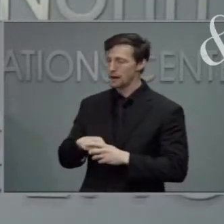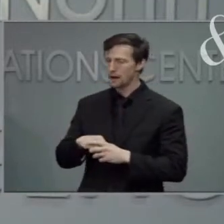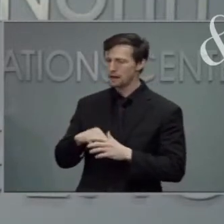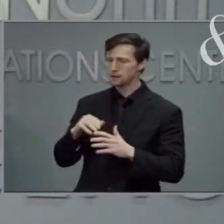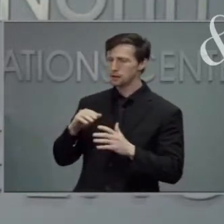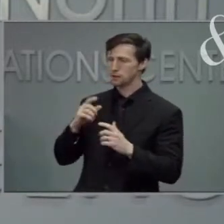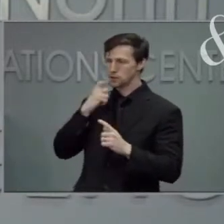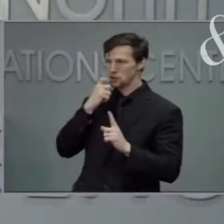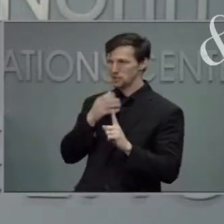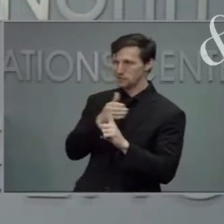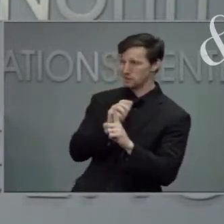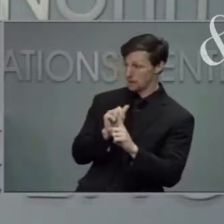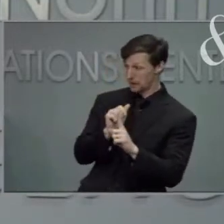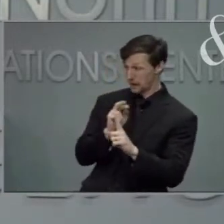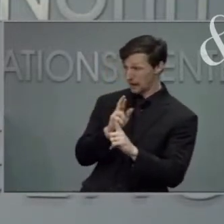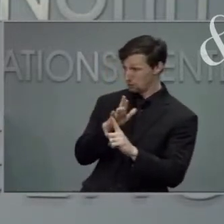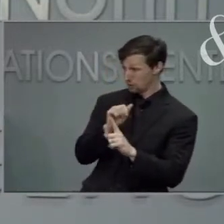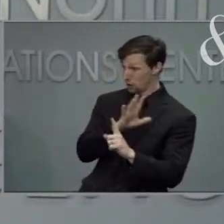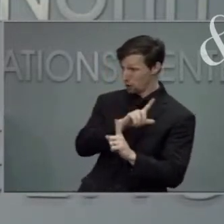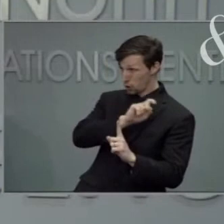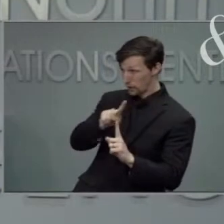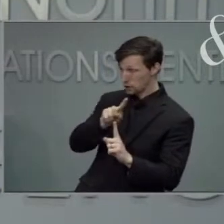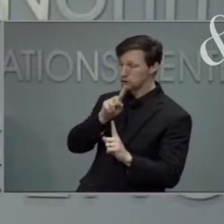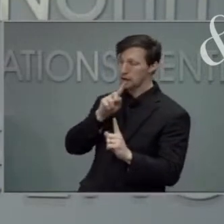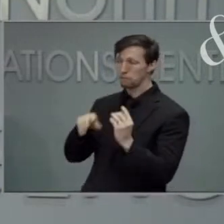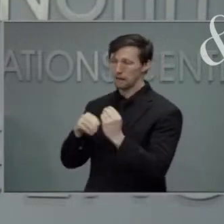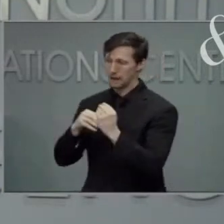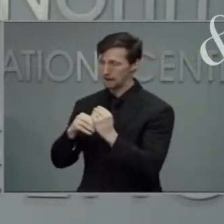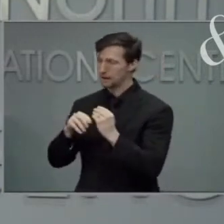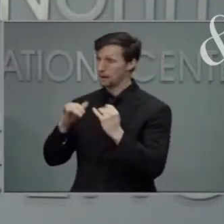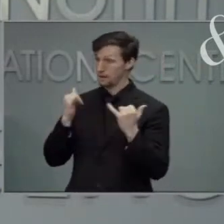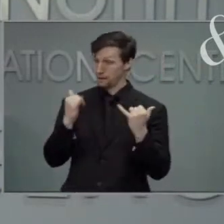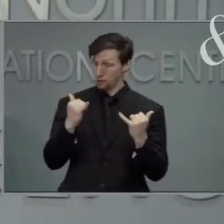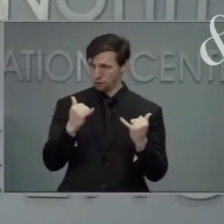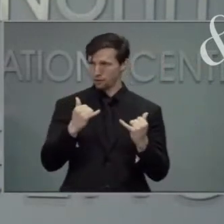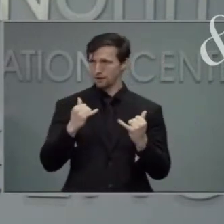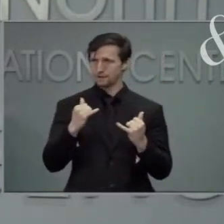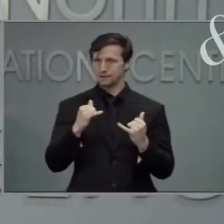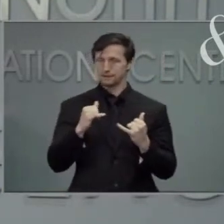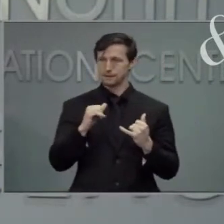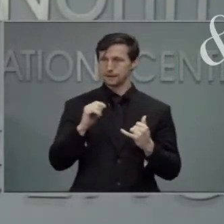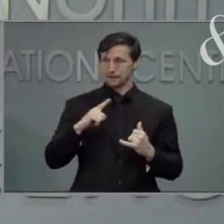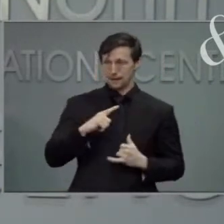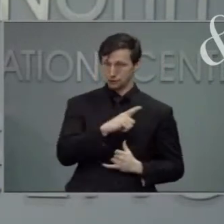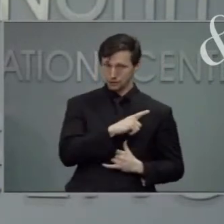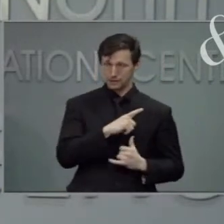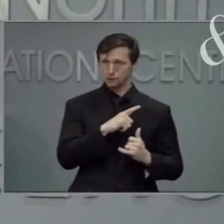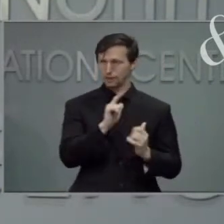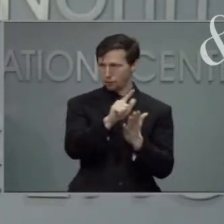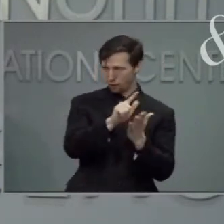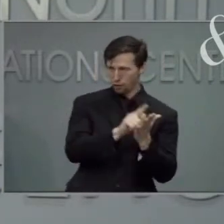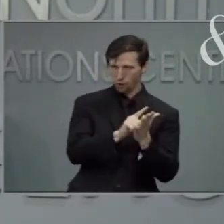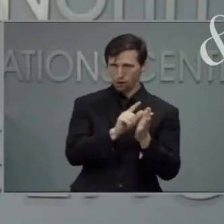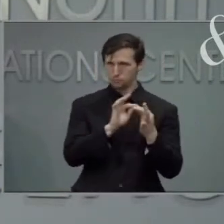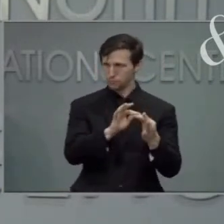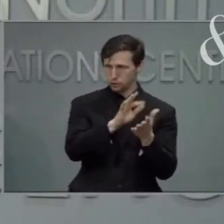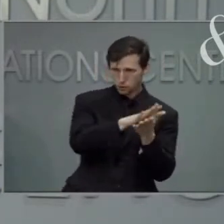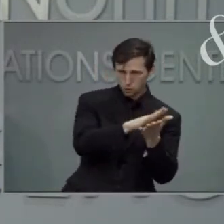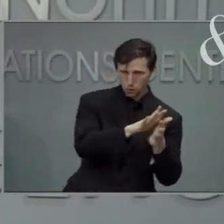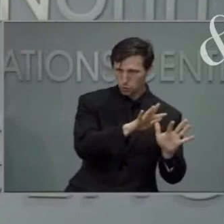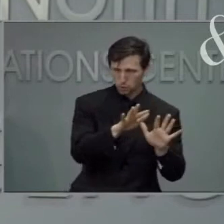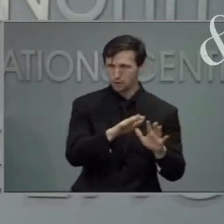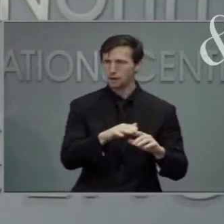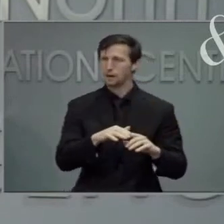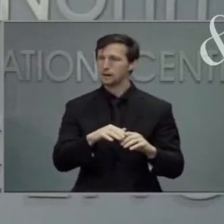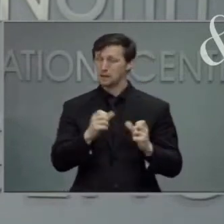Following up on Andrea's question about the bill going through the House or the Senate right now, a lot of superintendents are